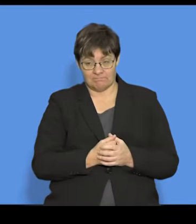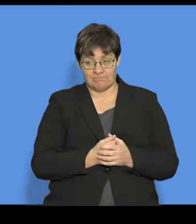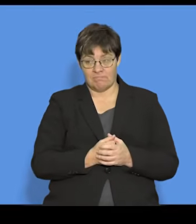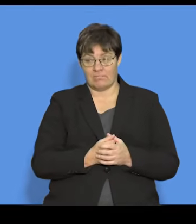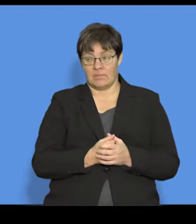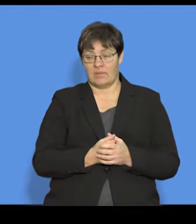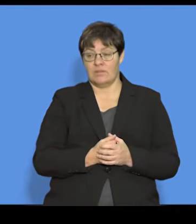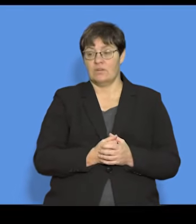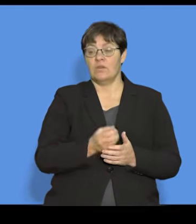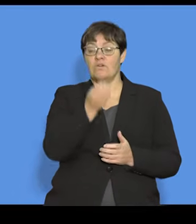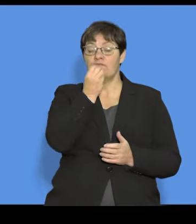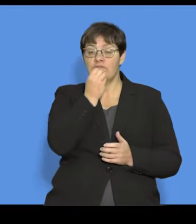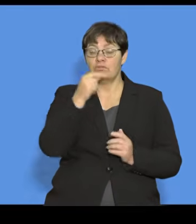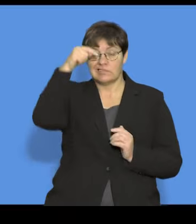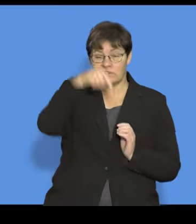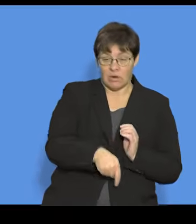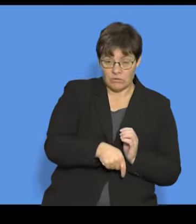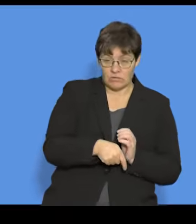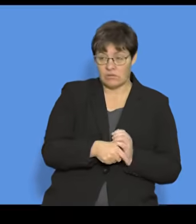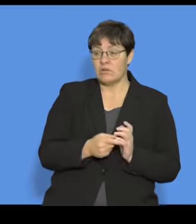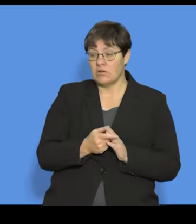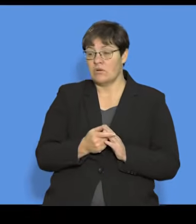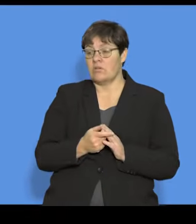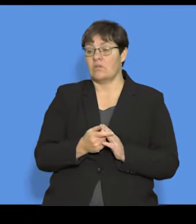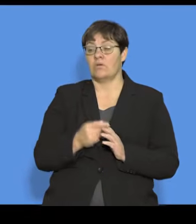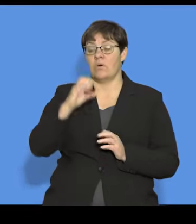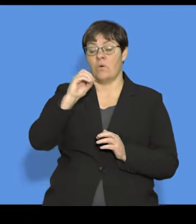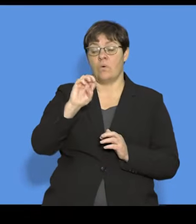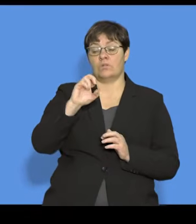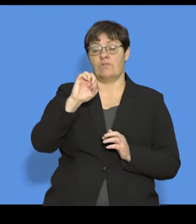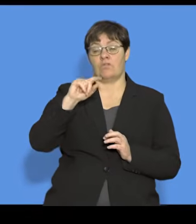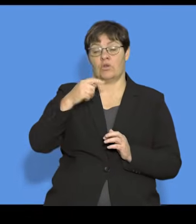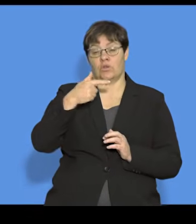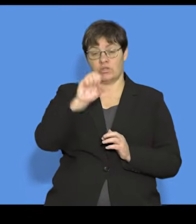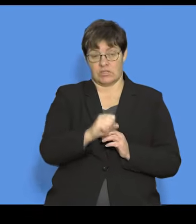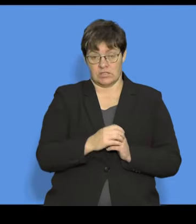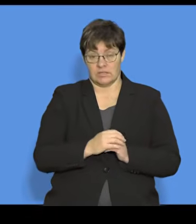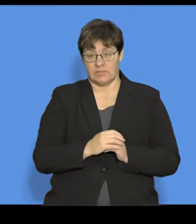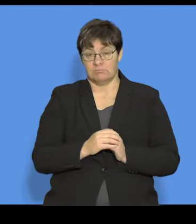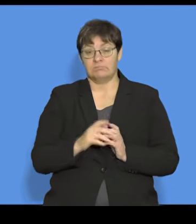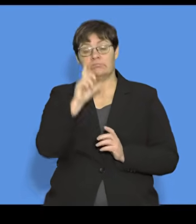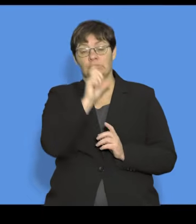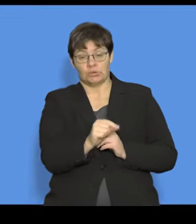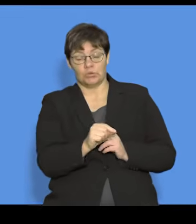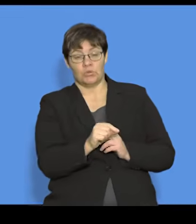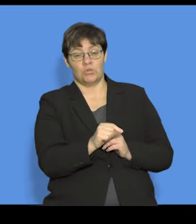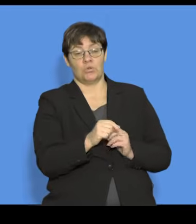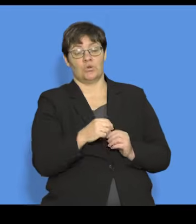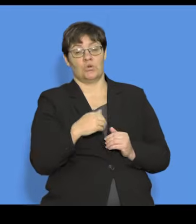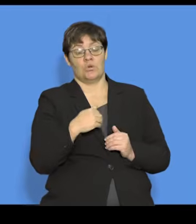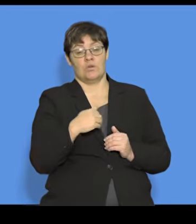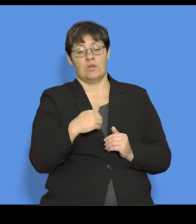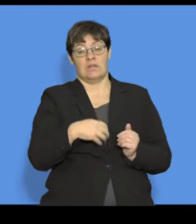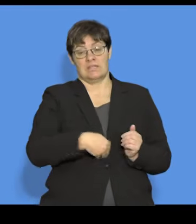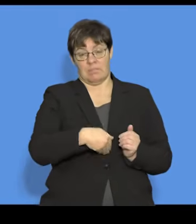trachea. Food then moves down into the esophagus to the stomach, and it is